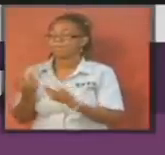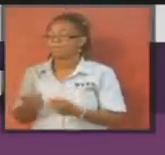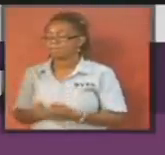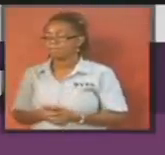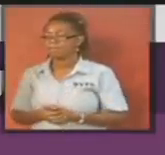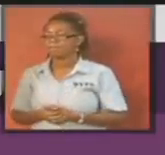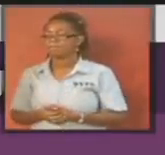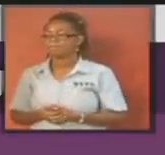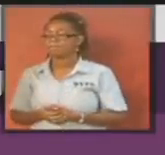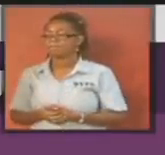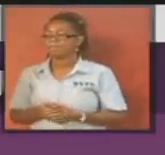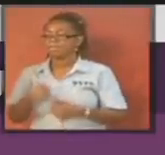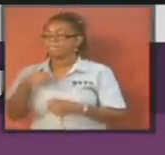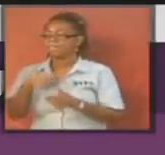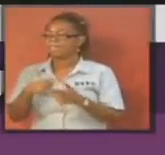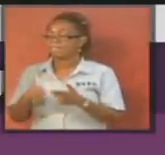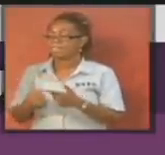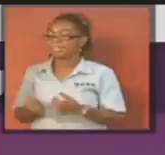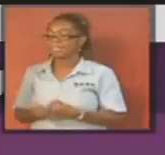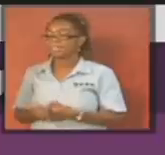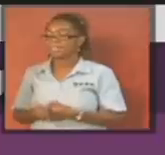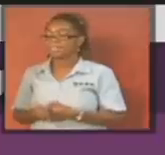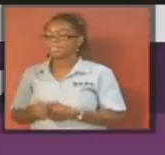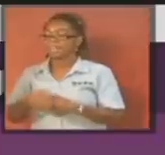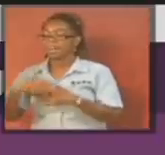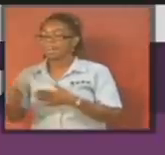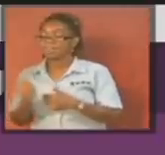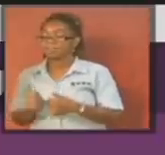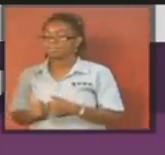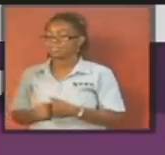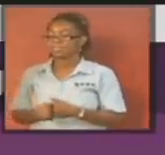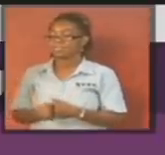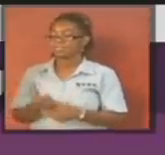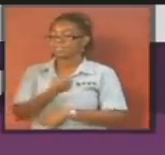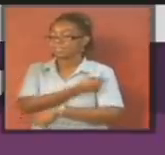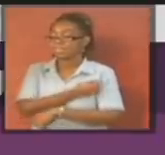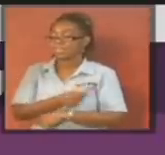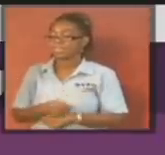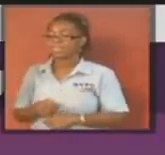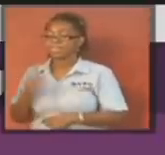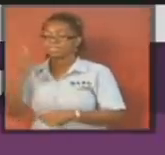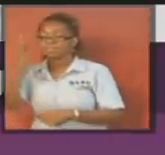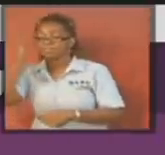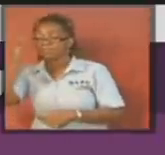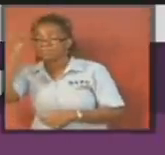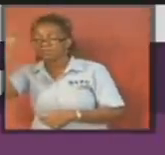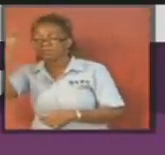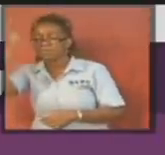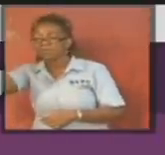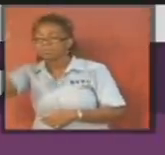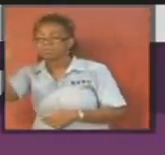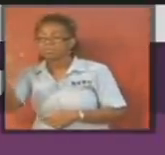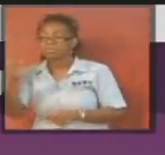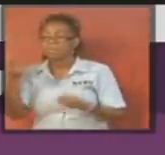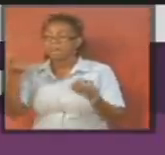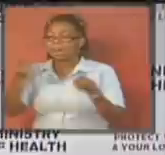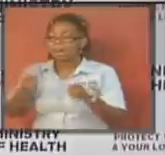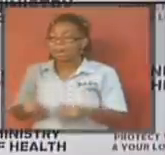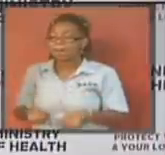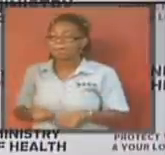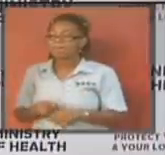negative post-vaccination outcomes were as a result of vaccination? Thank you.